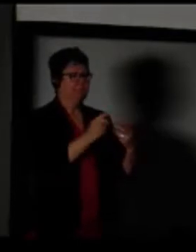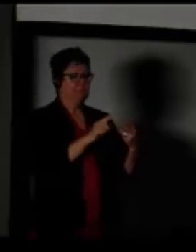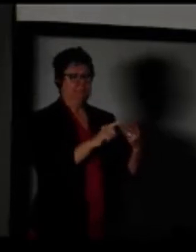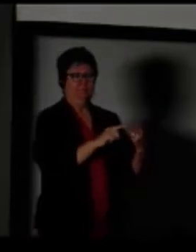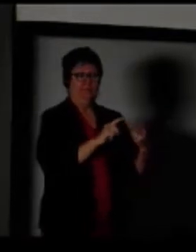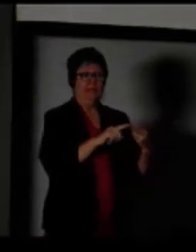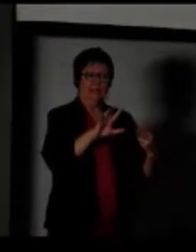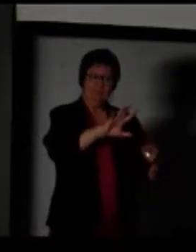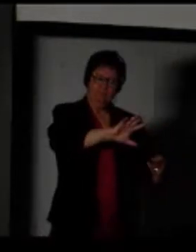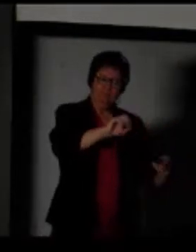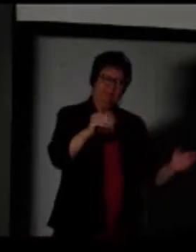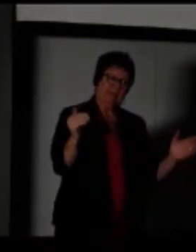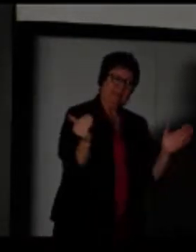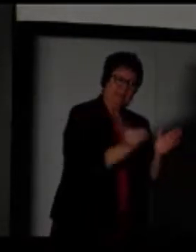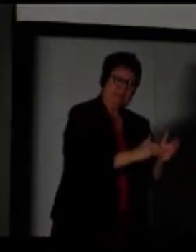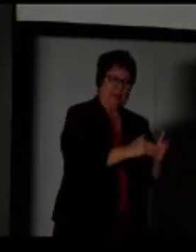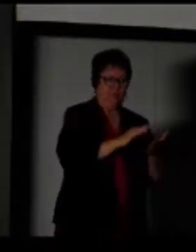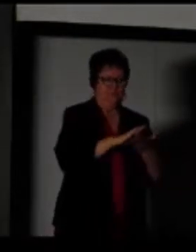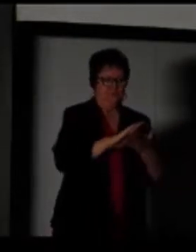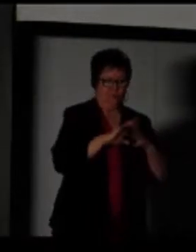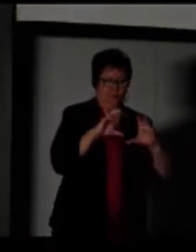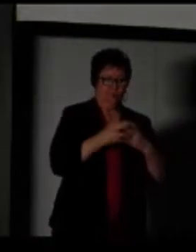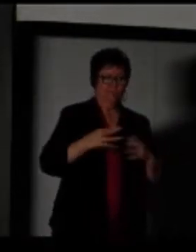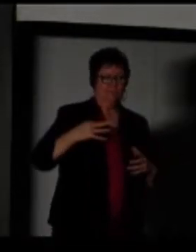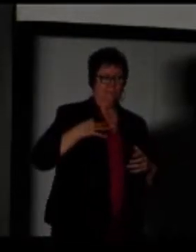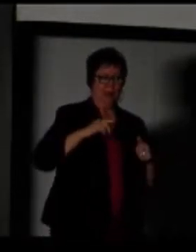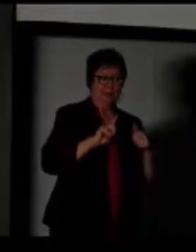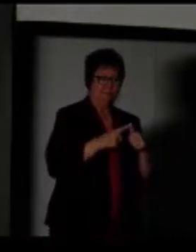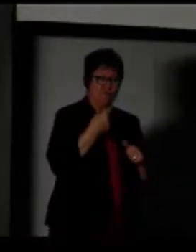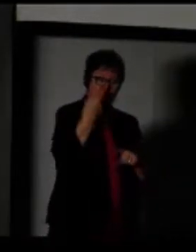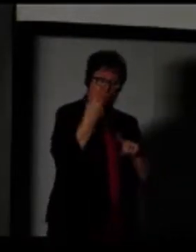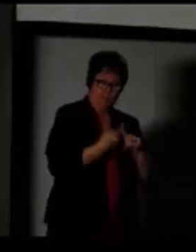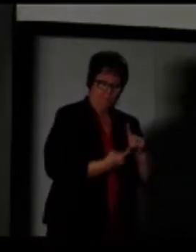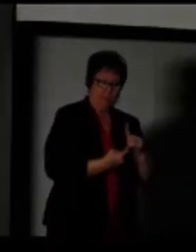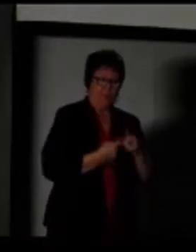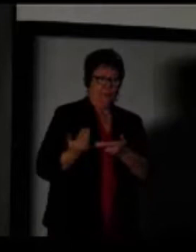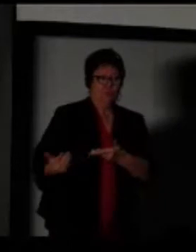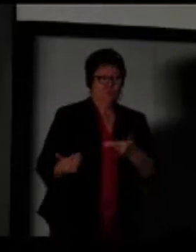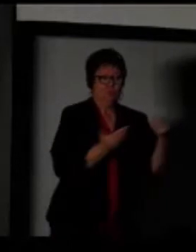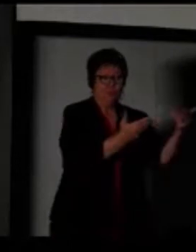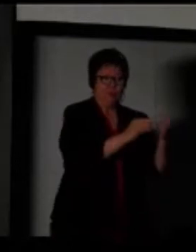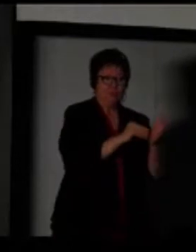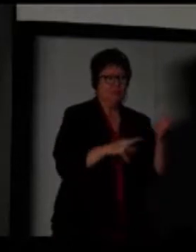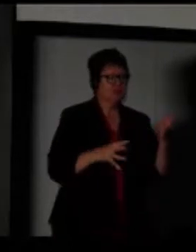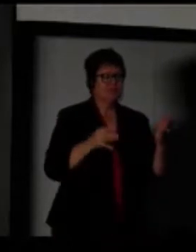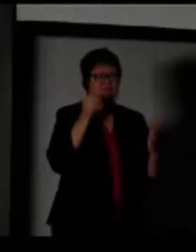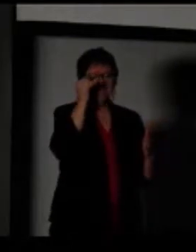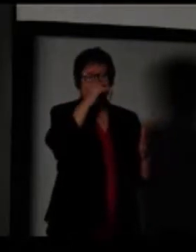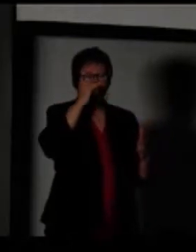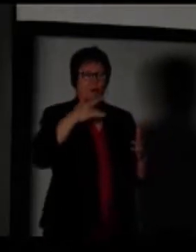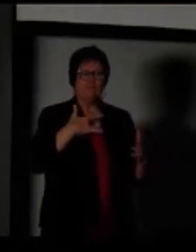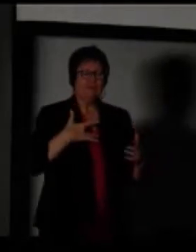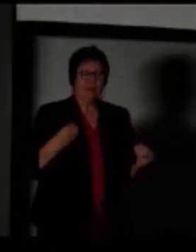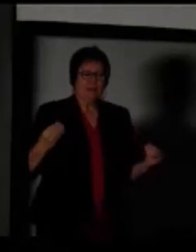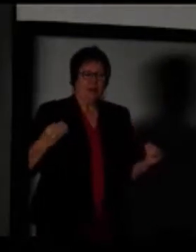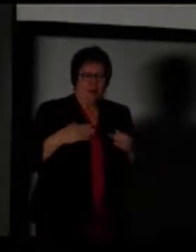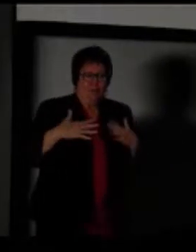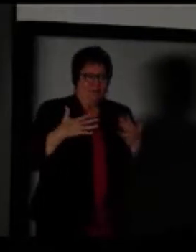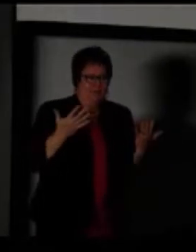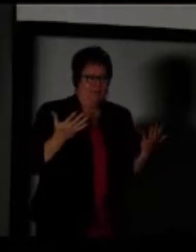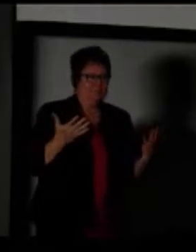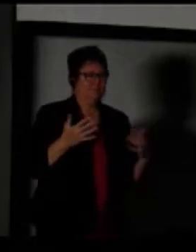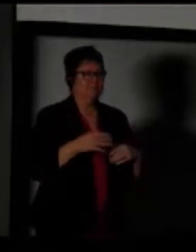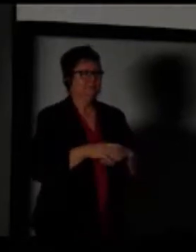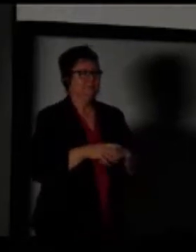50,000 school groups apply in the first month to bring students for a visit. This is extremely heartening.